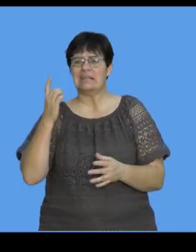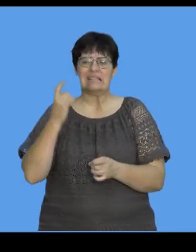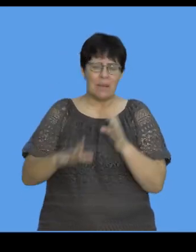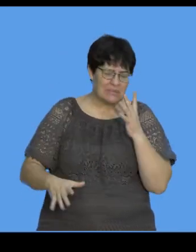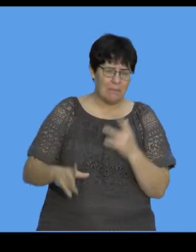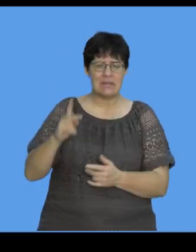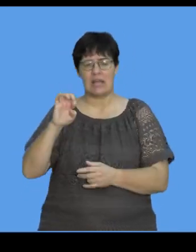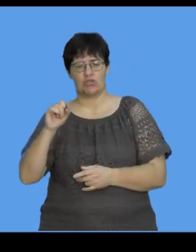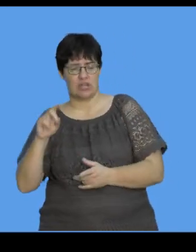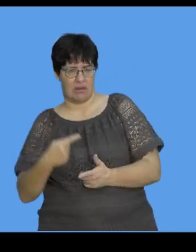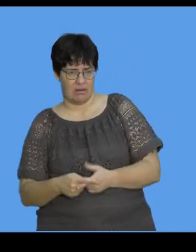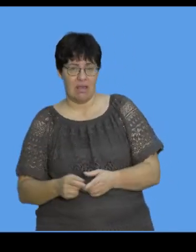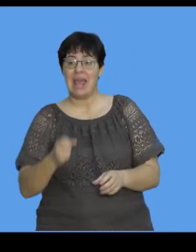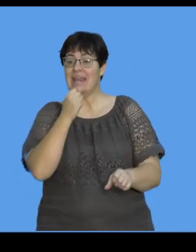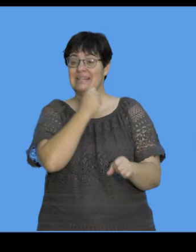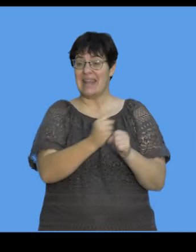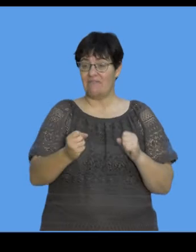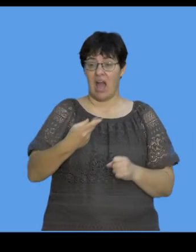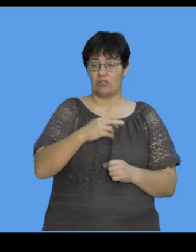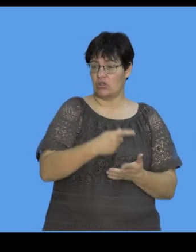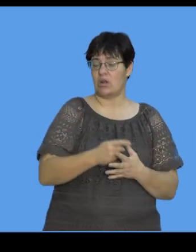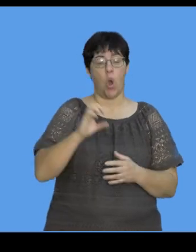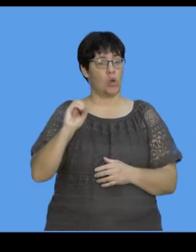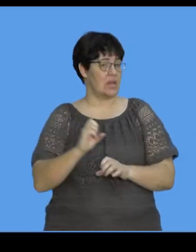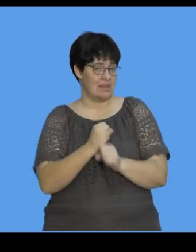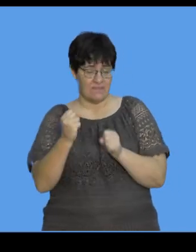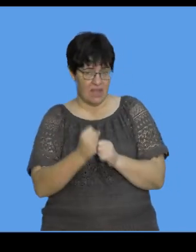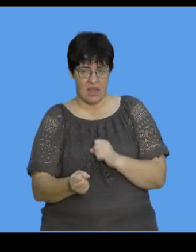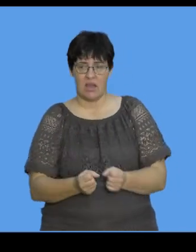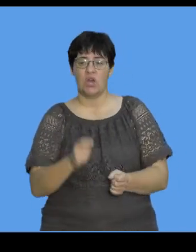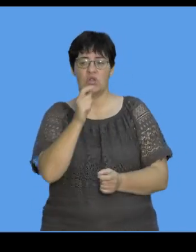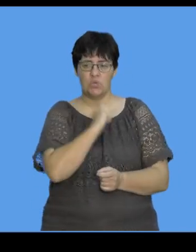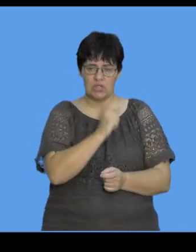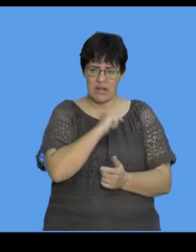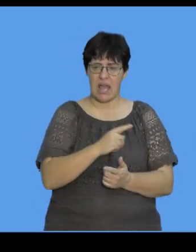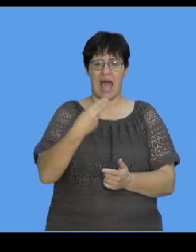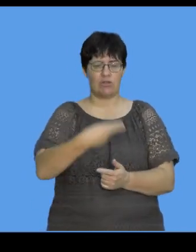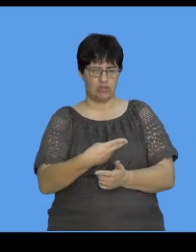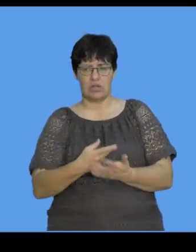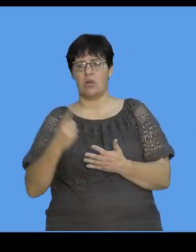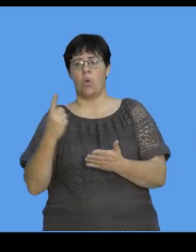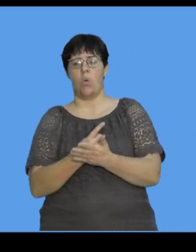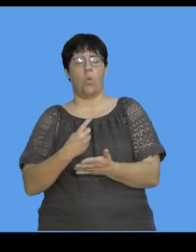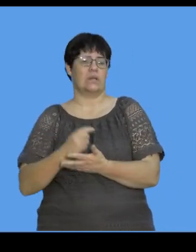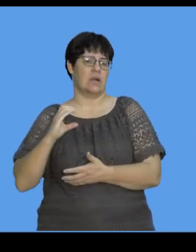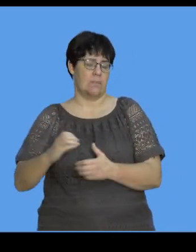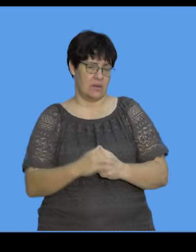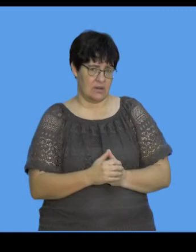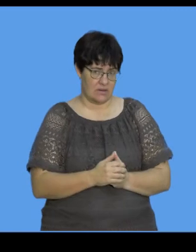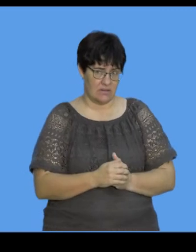sometimes nitrogen, never hydrogen and oxygen, usually hydrogen and always carbon. All